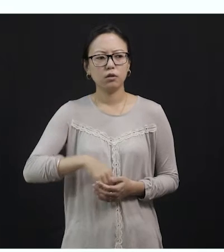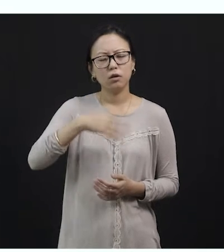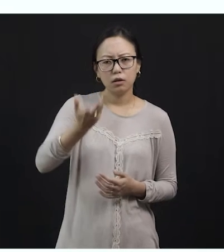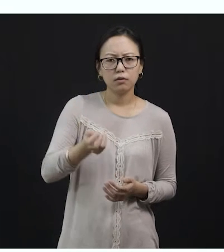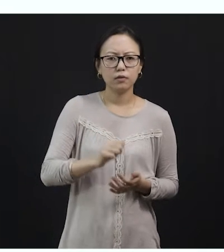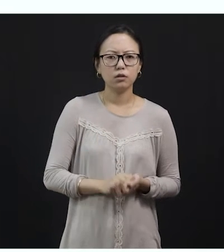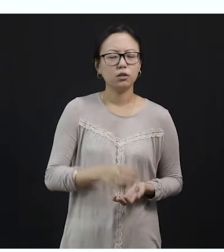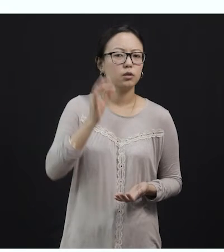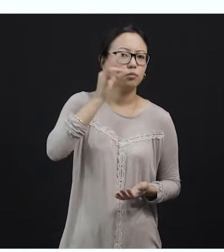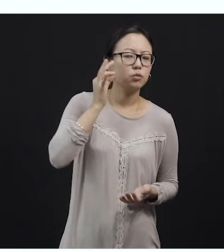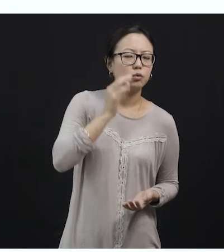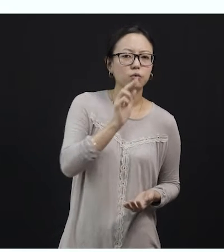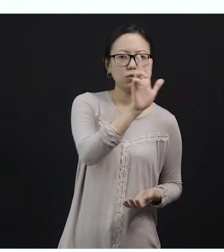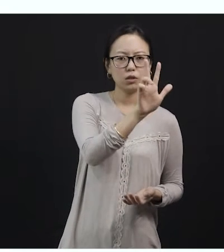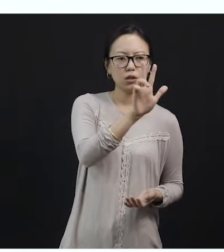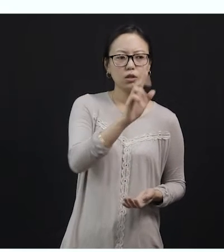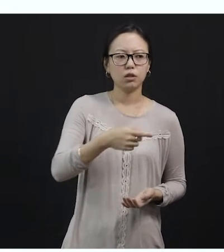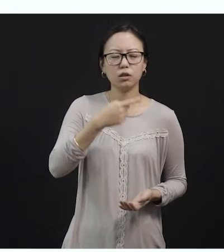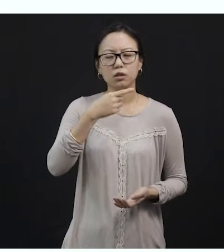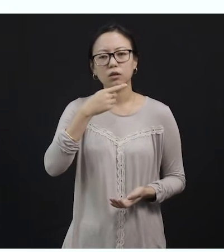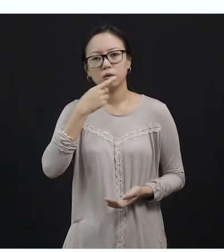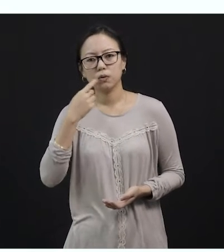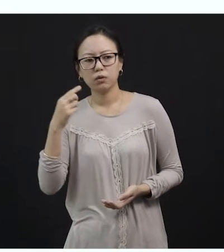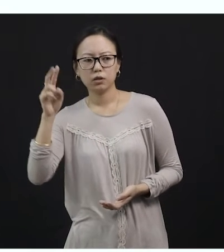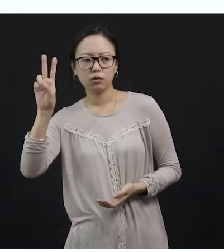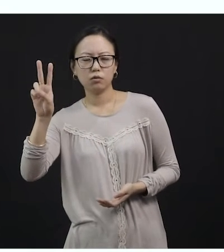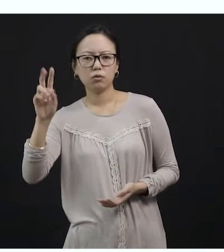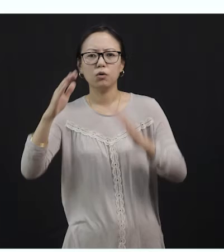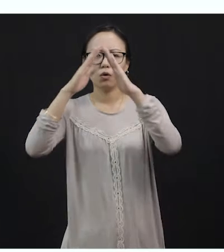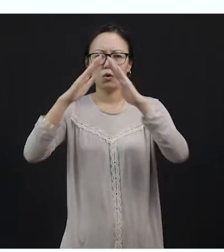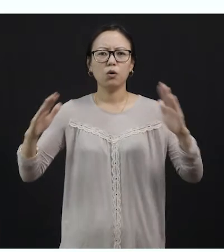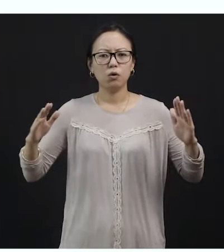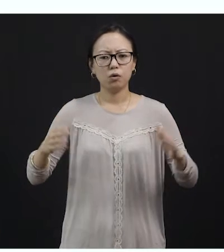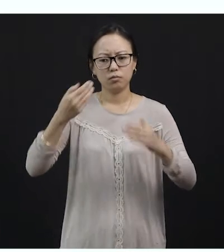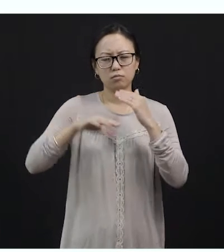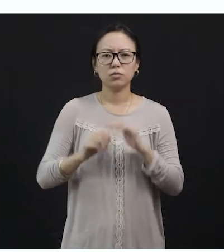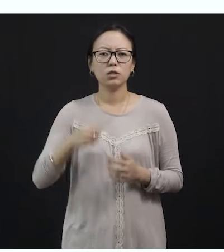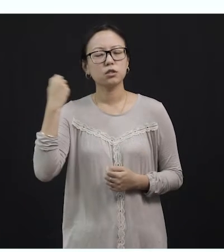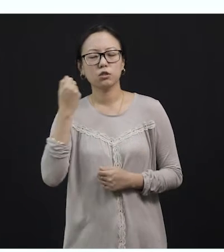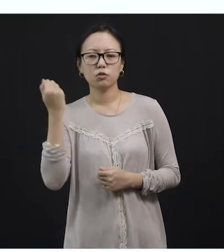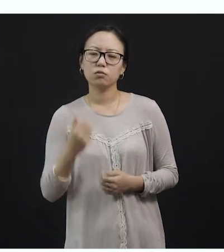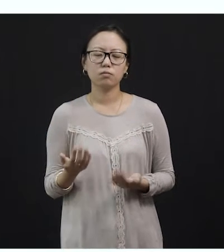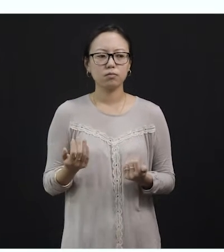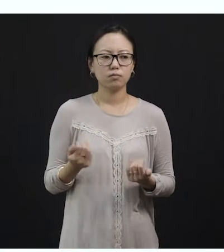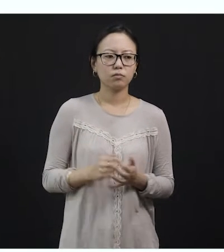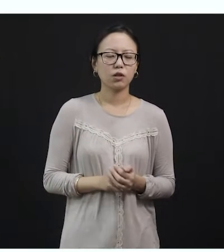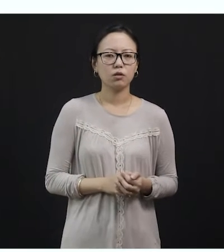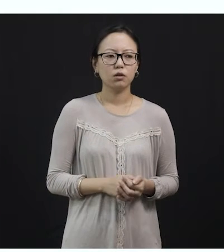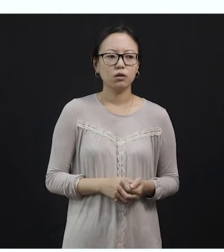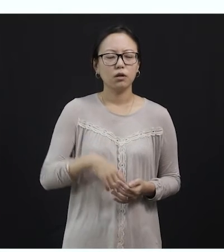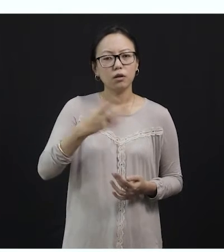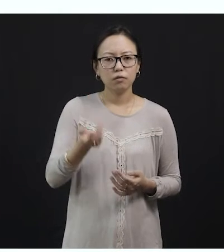solve, you will find that it is 82. You can try this at home. The next one is equal to